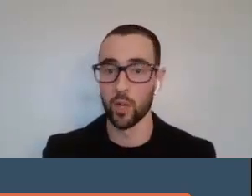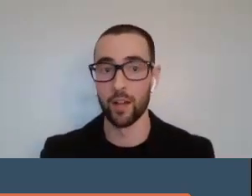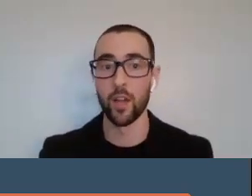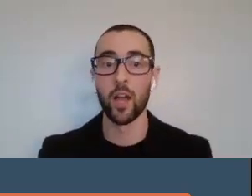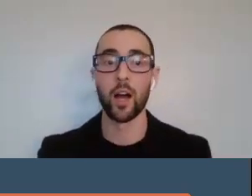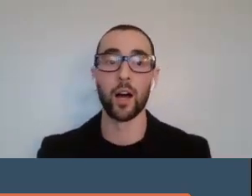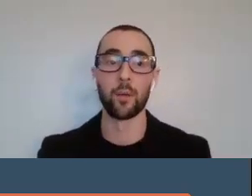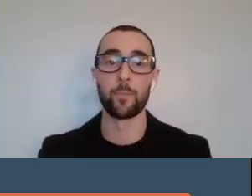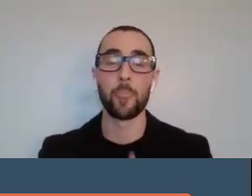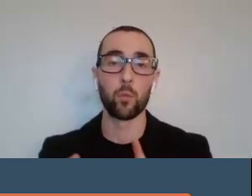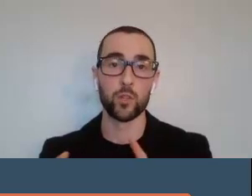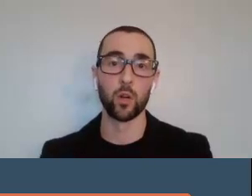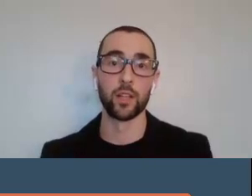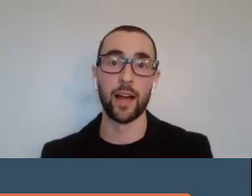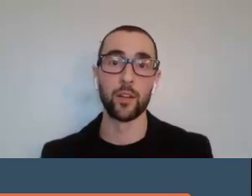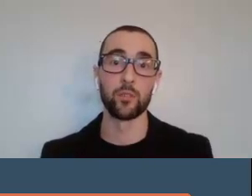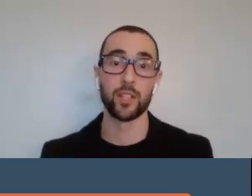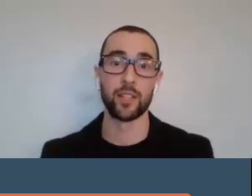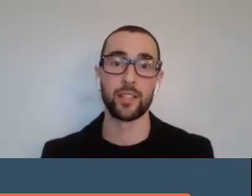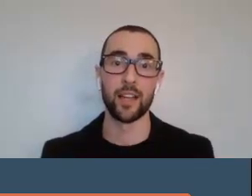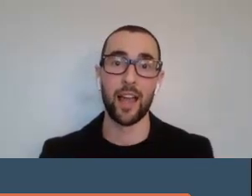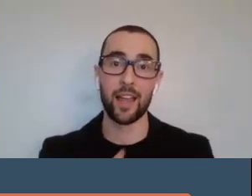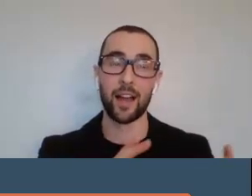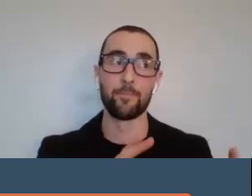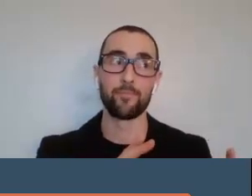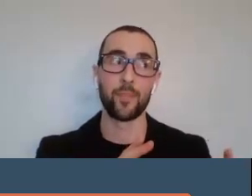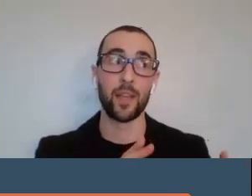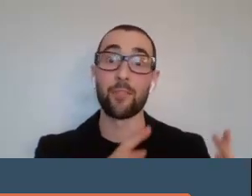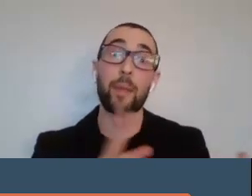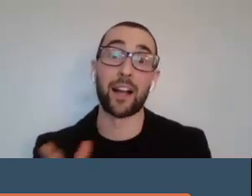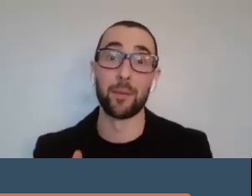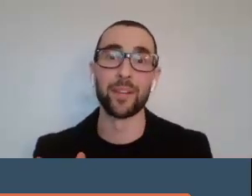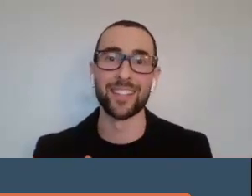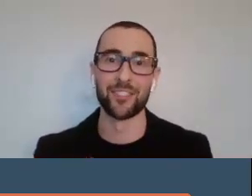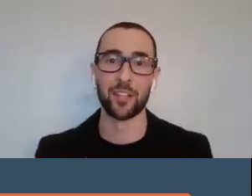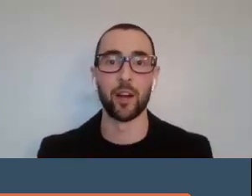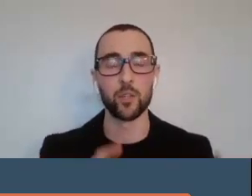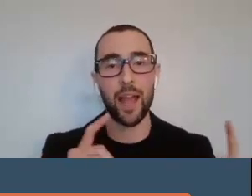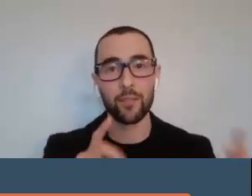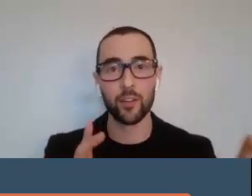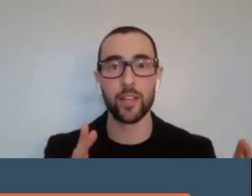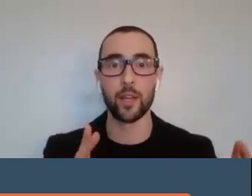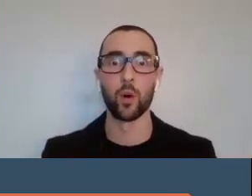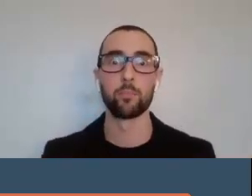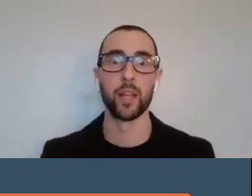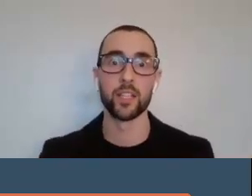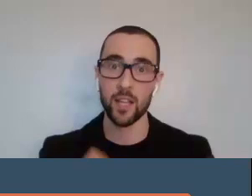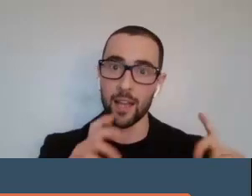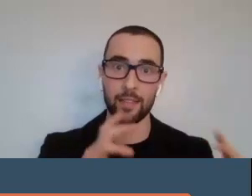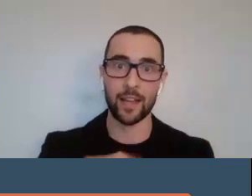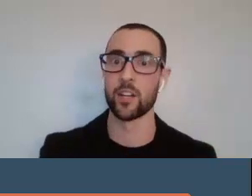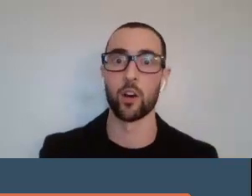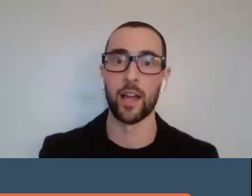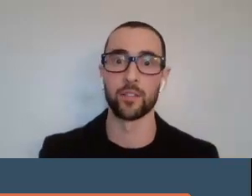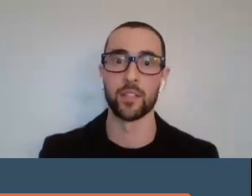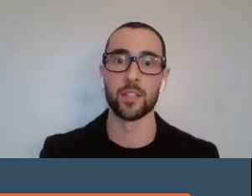or OneDrive, which will allow you to have a backup essentially, right? So we have everything in one place,